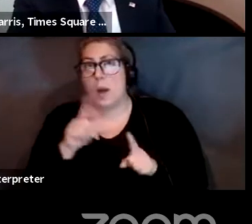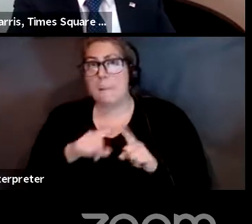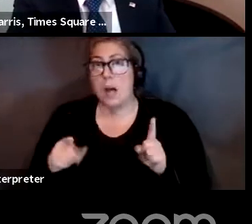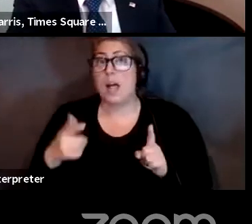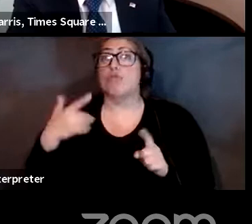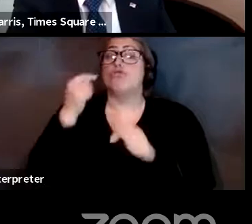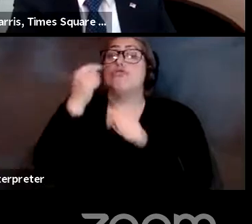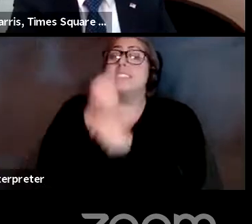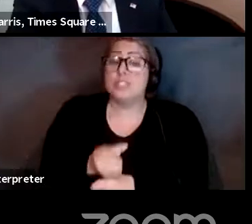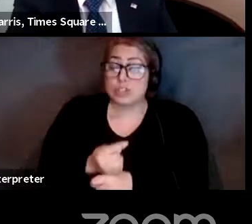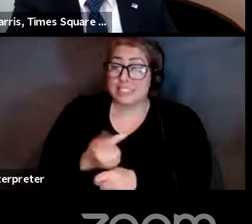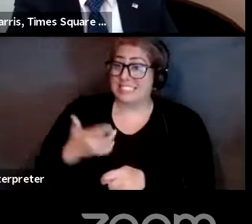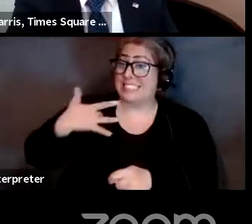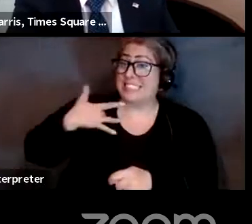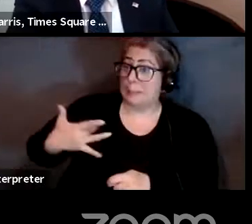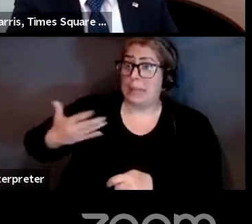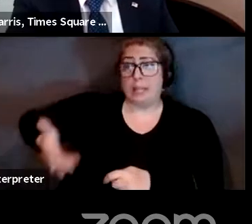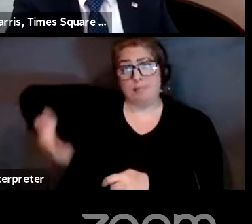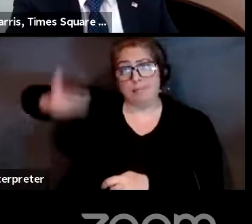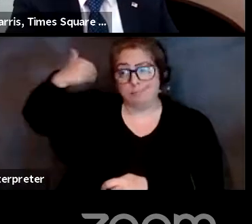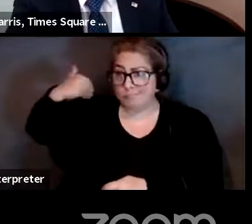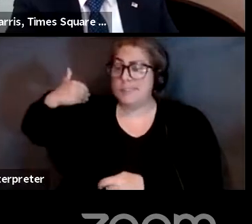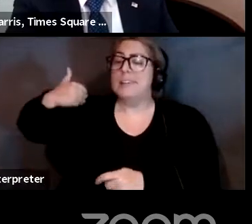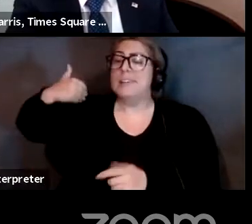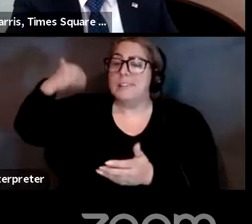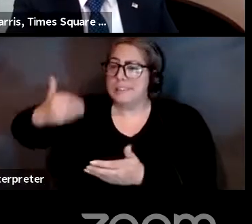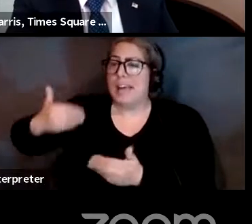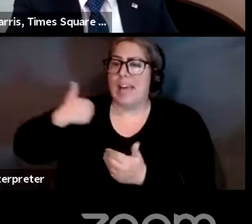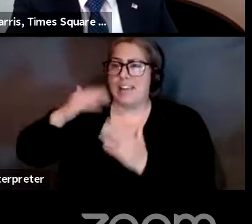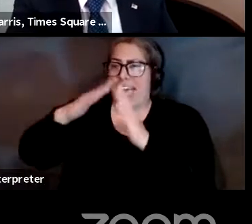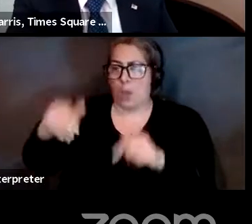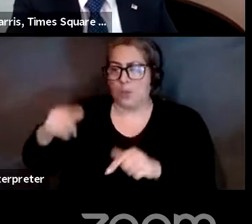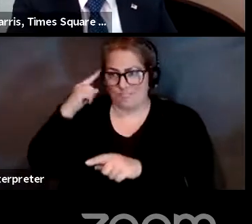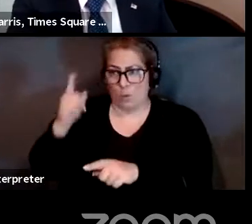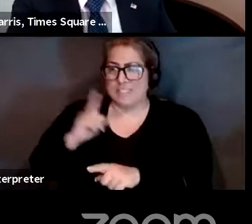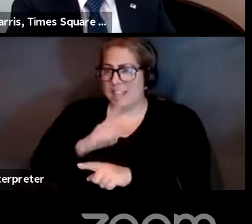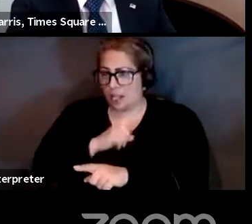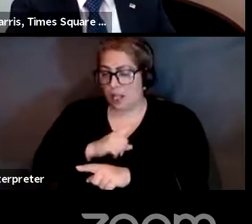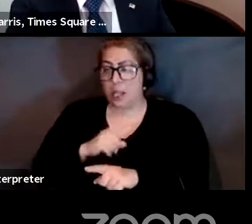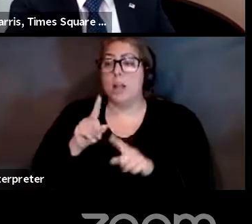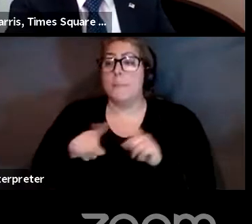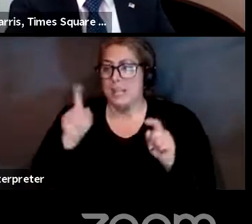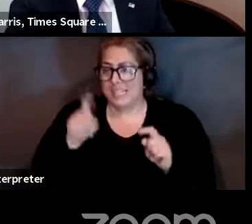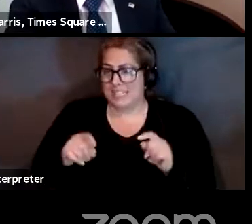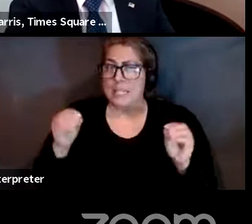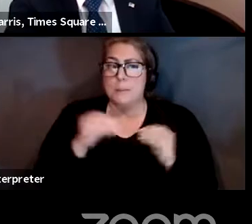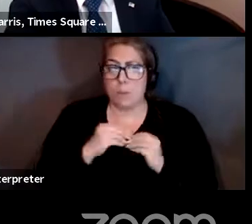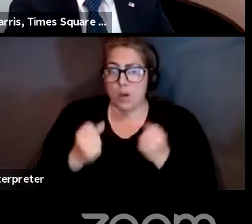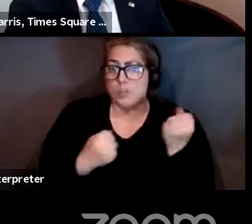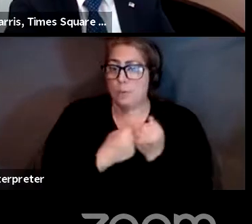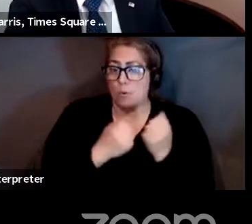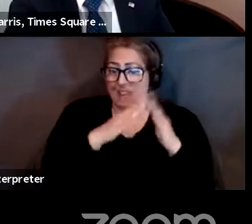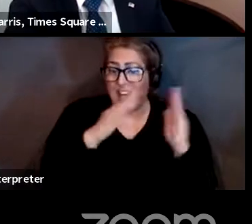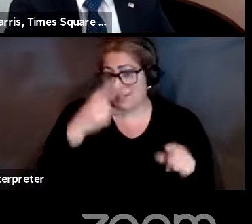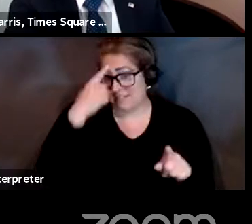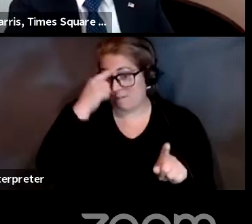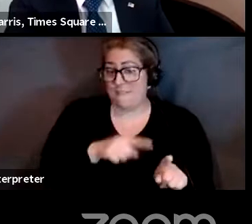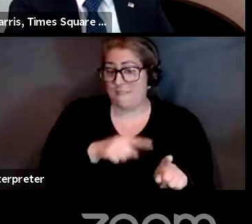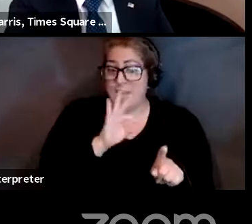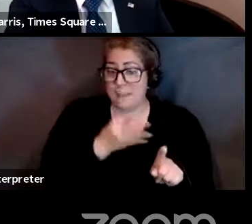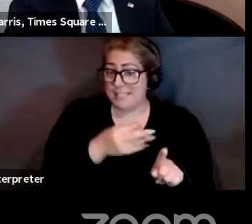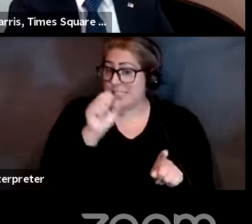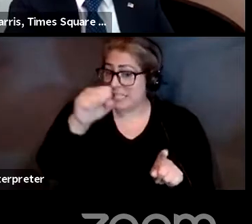the singles population. And yes, there is a need for more supportive housing for families. There are